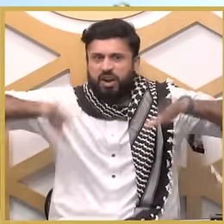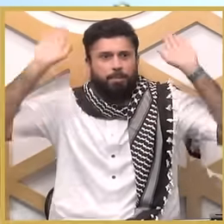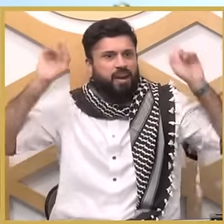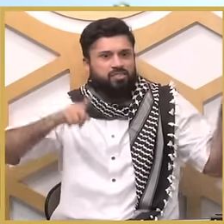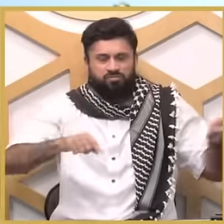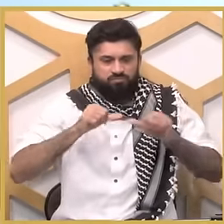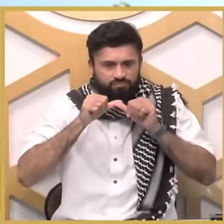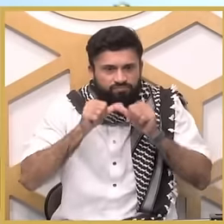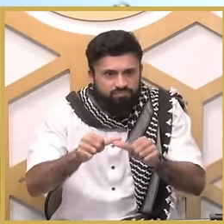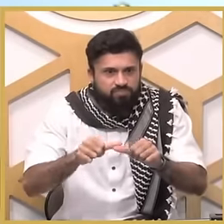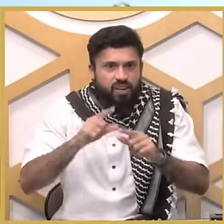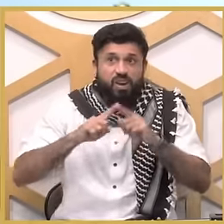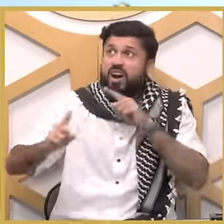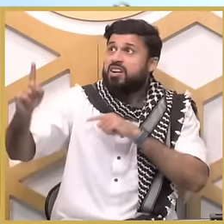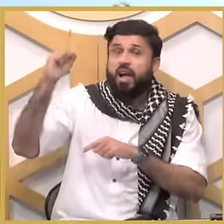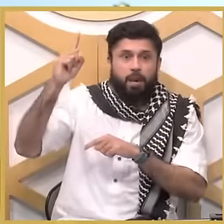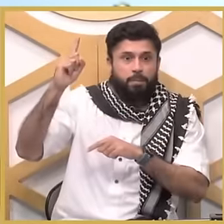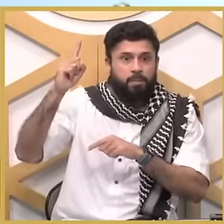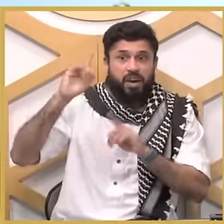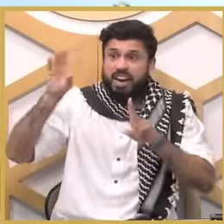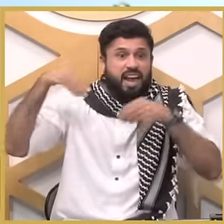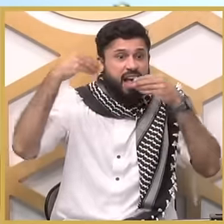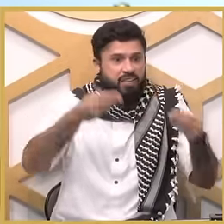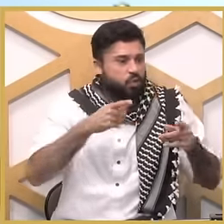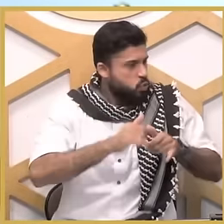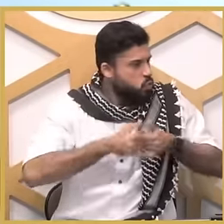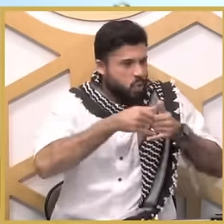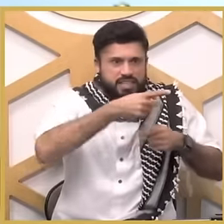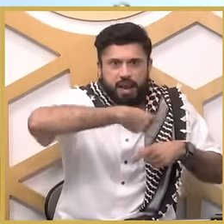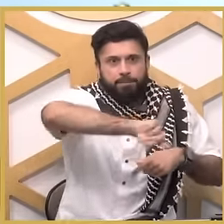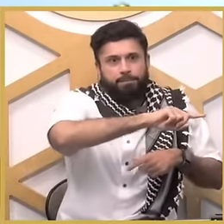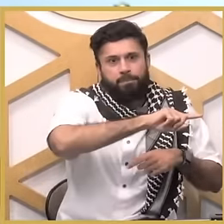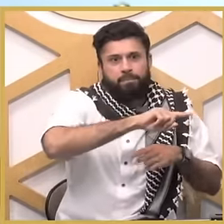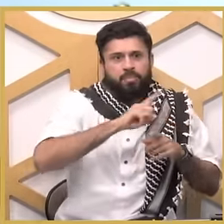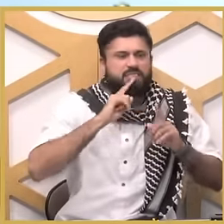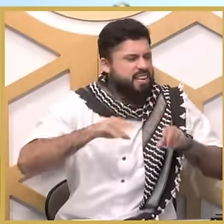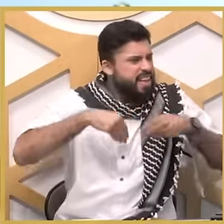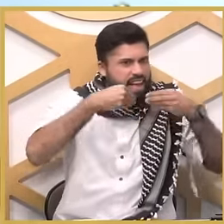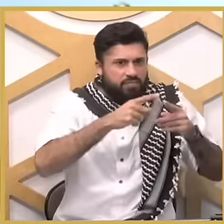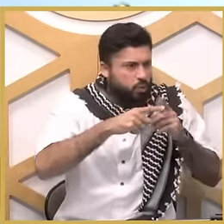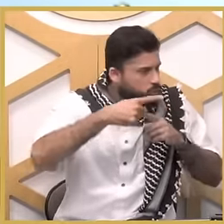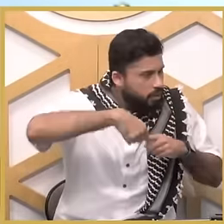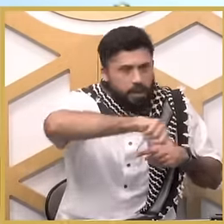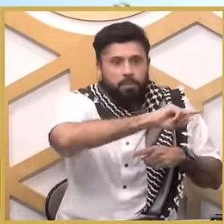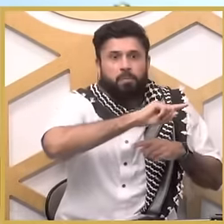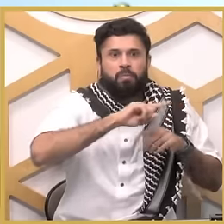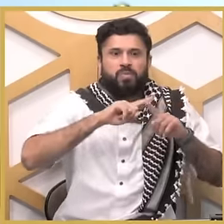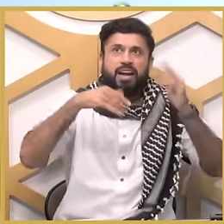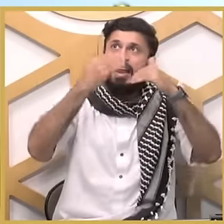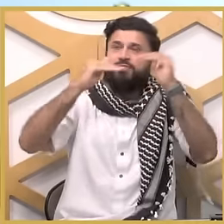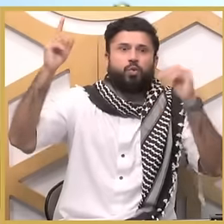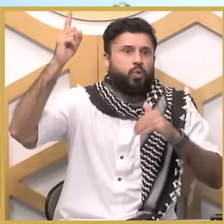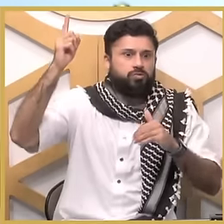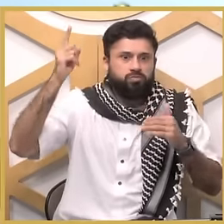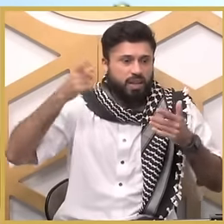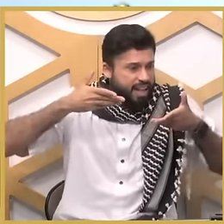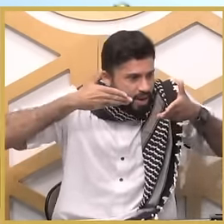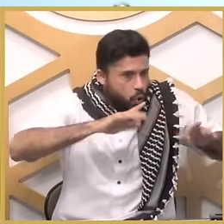them generously for every single moment of struggle that they have. And then you have the owner of Khan Abu